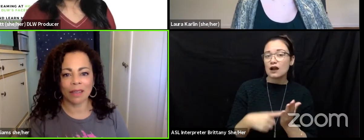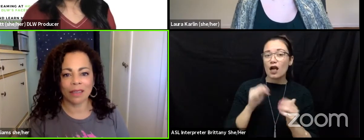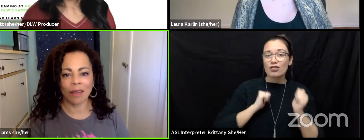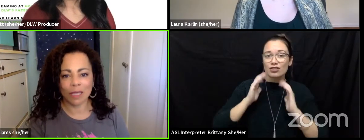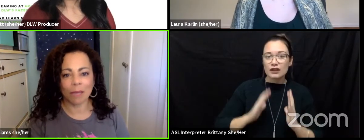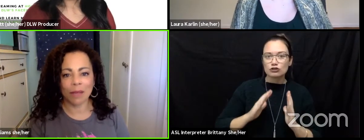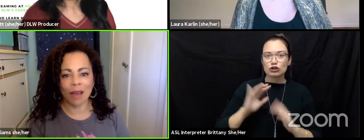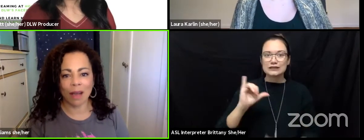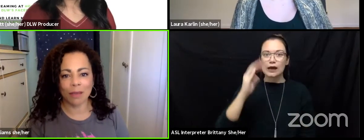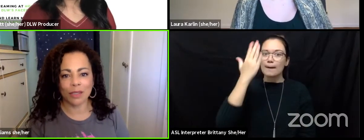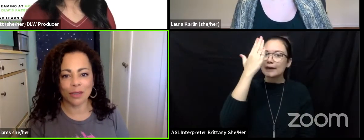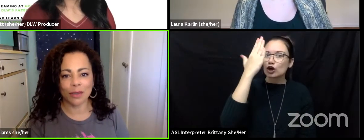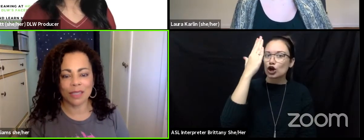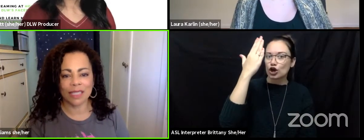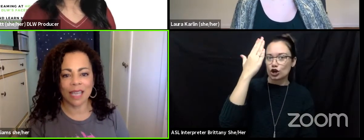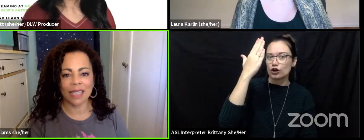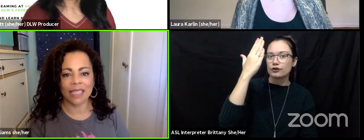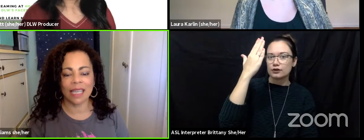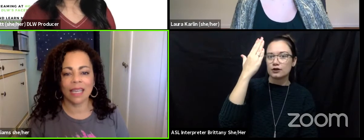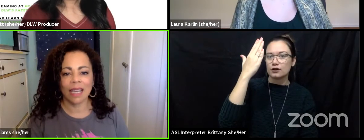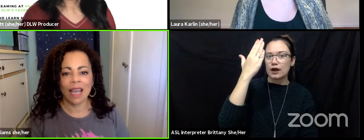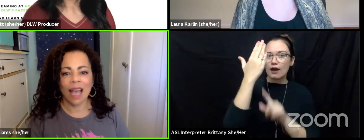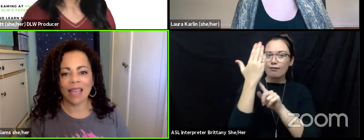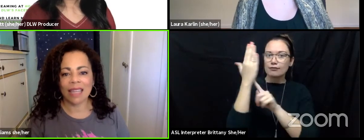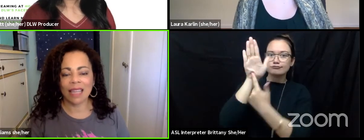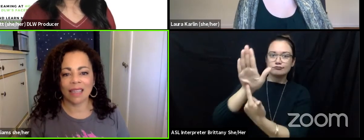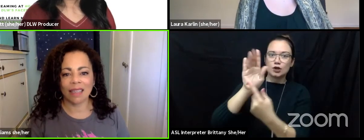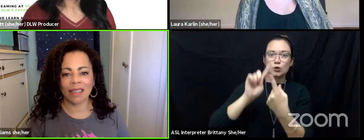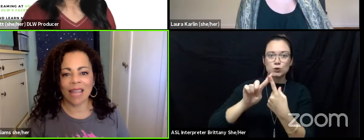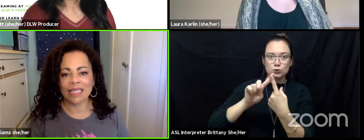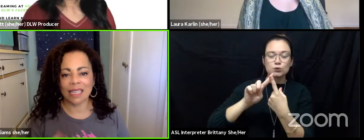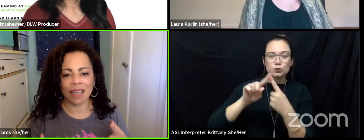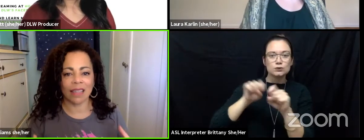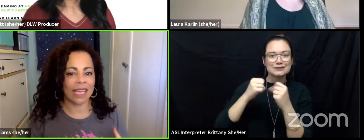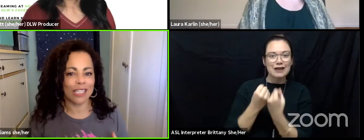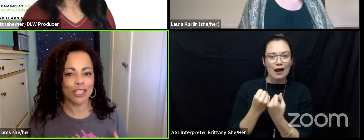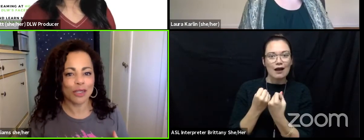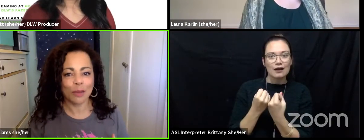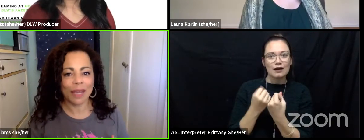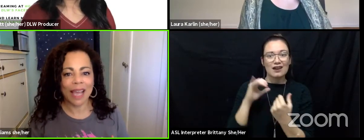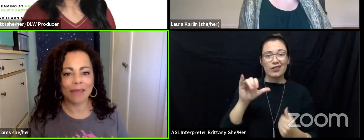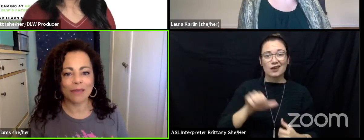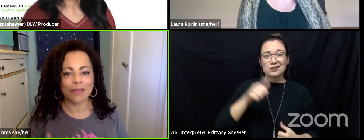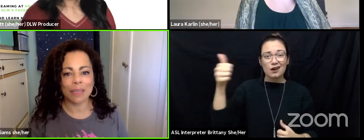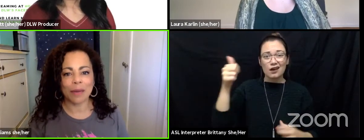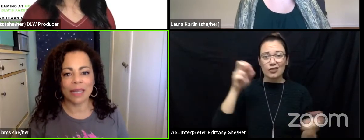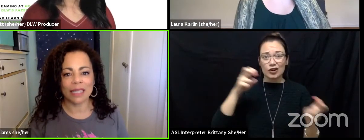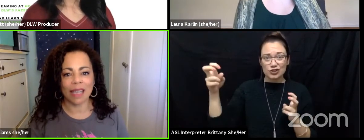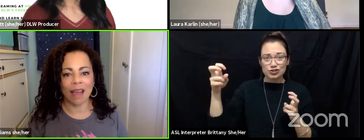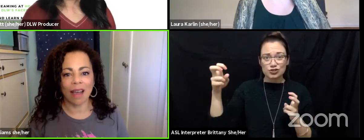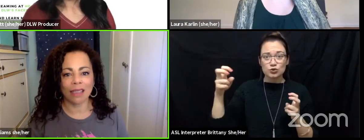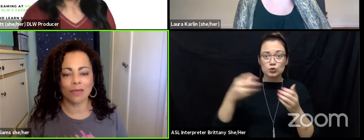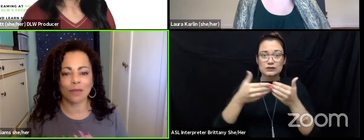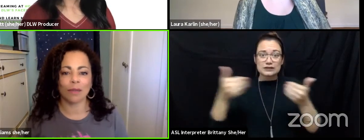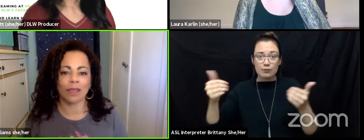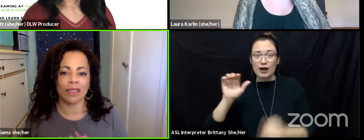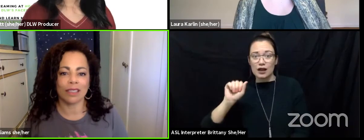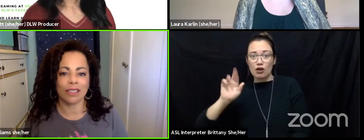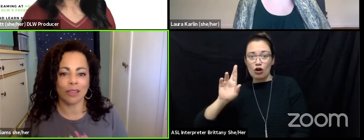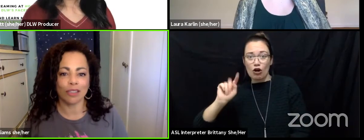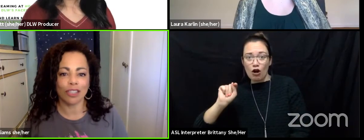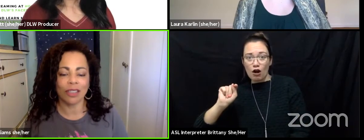mirror, holding a mirror up to society. I think that that's another issue that we have of separating the art from